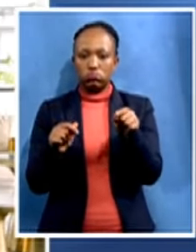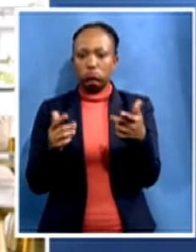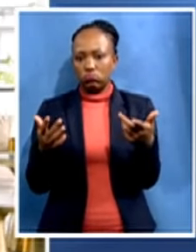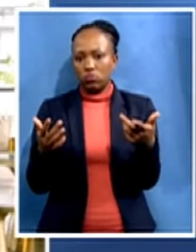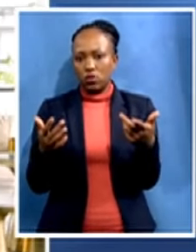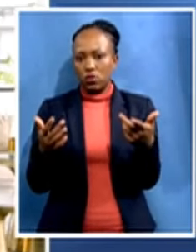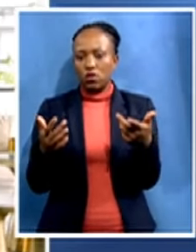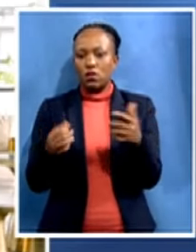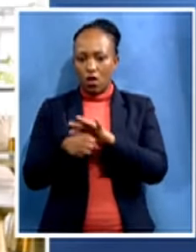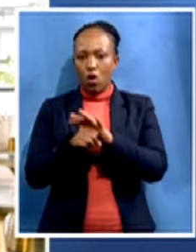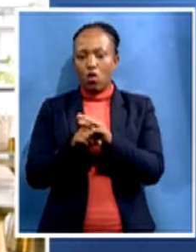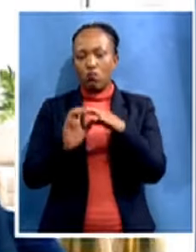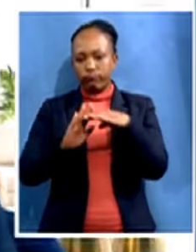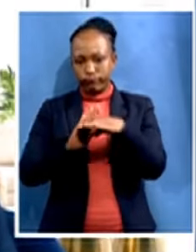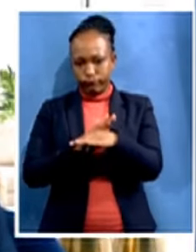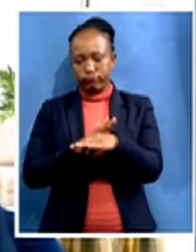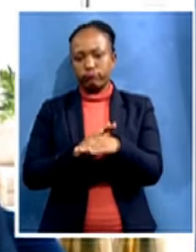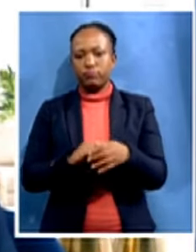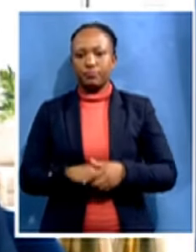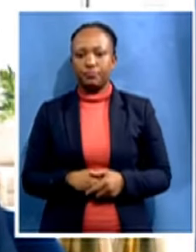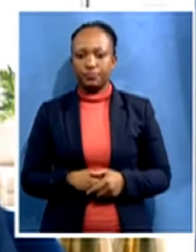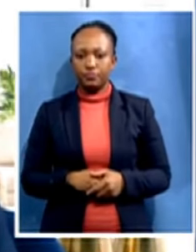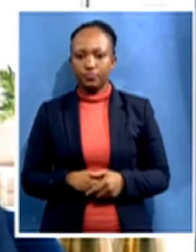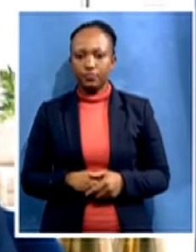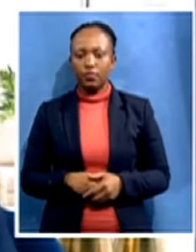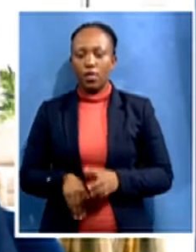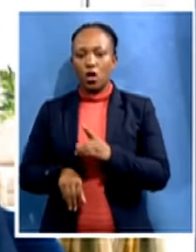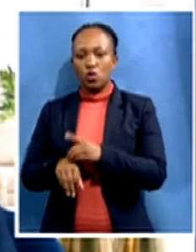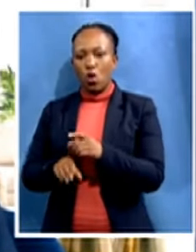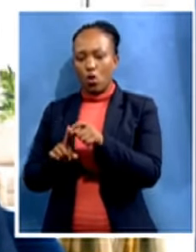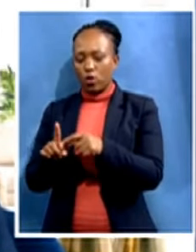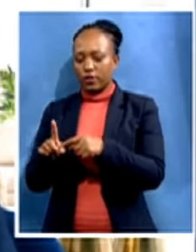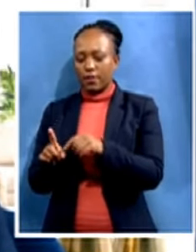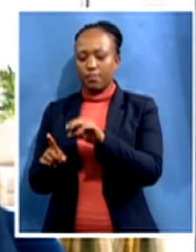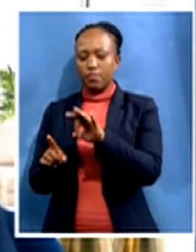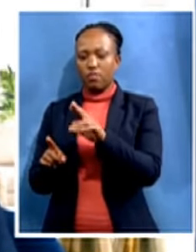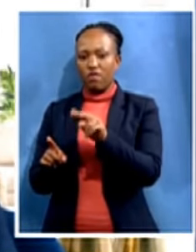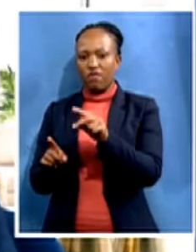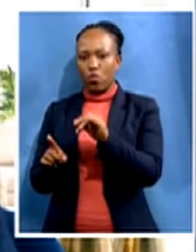infections. Dr. Fundile is the CEO of Proactive Health Solutions. We're going to take